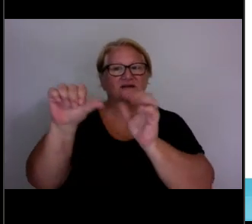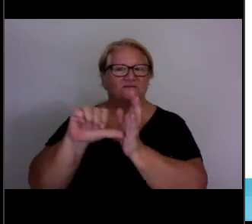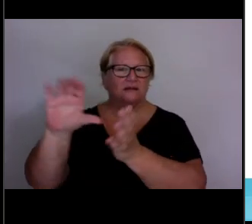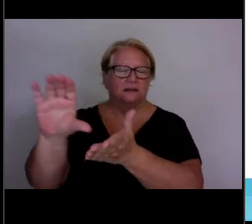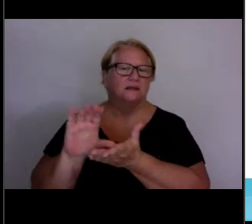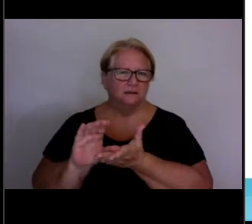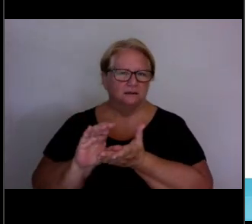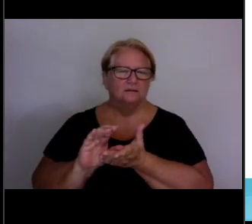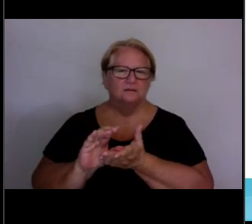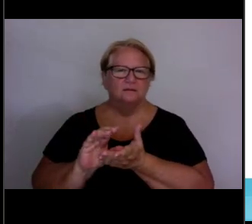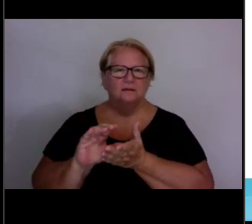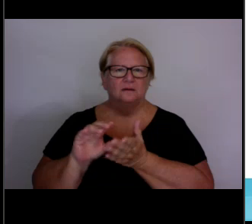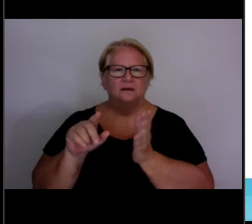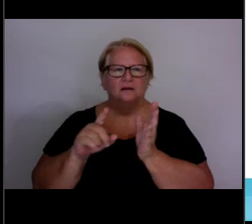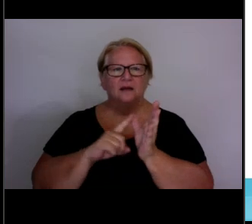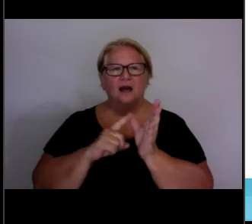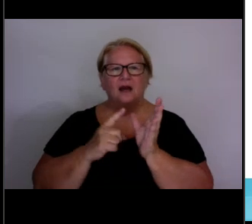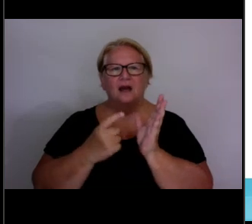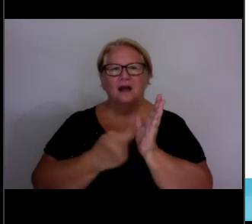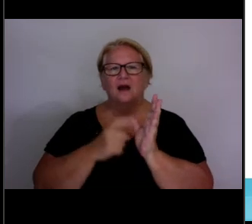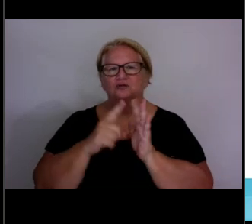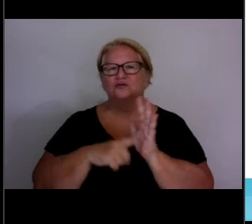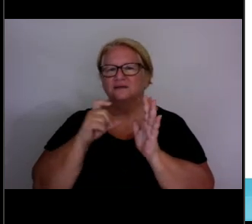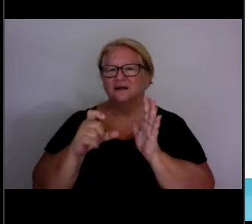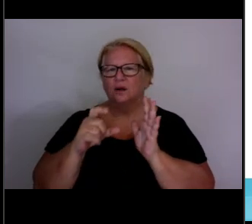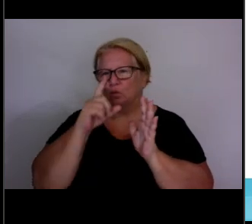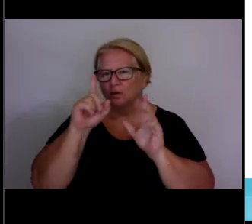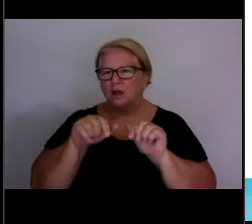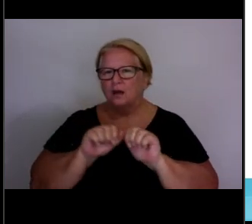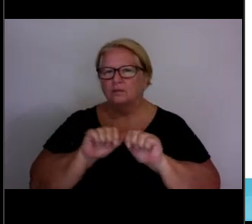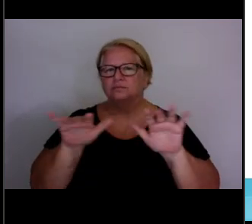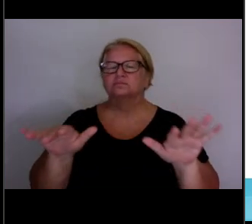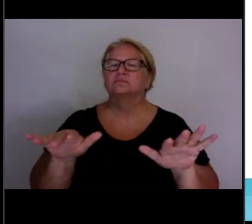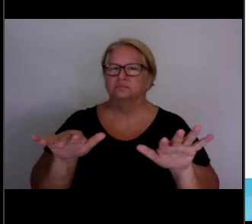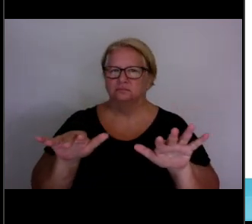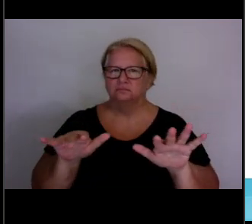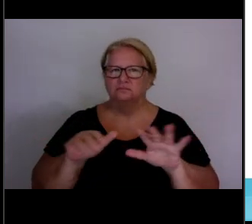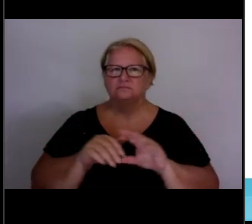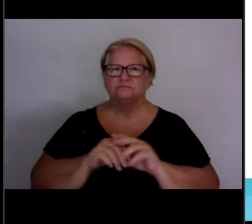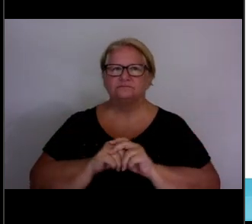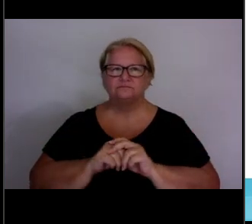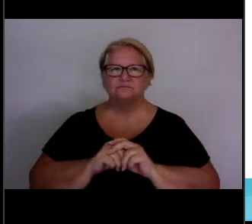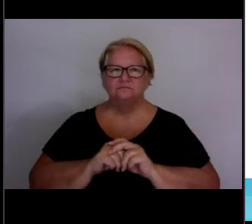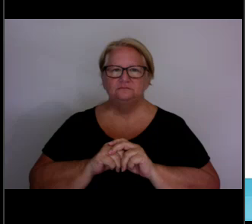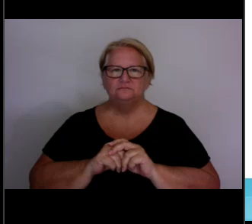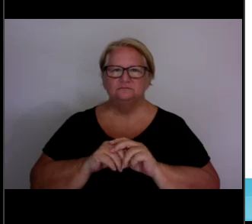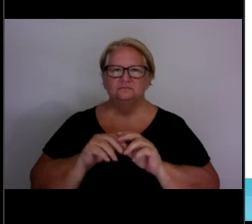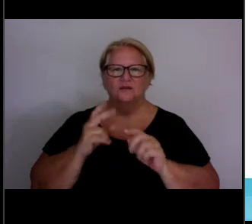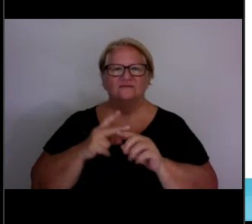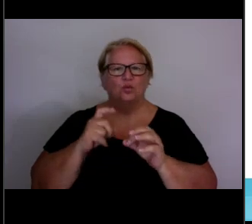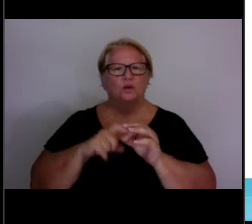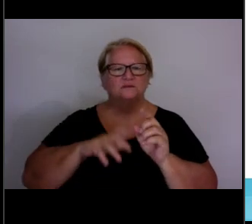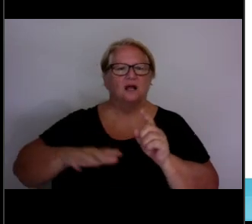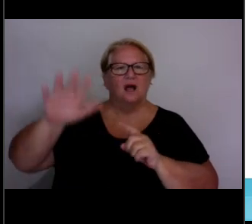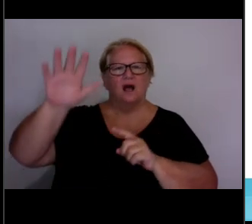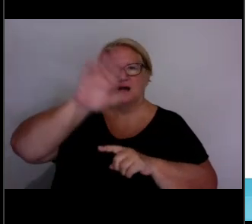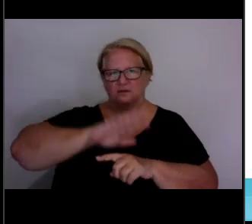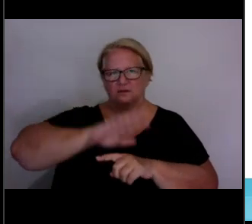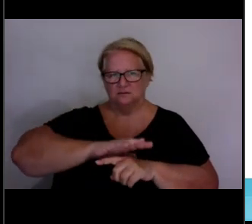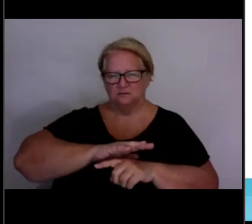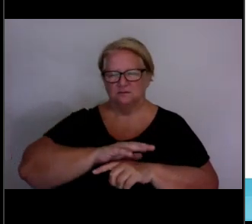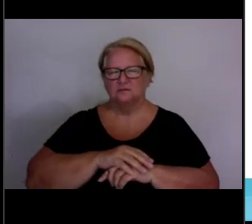we in ARJC were able to expand to what is now a statewide service. And